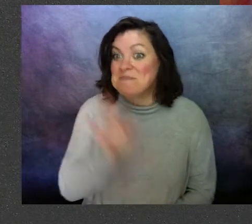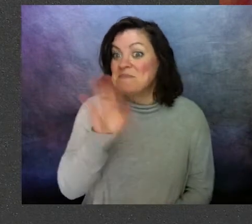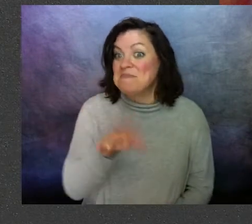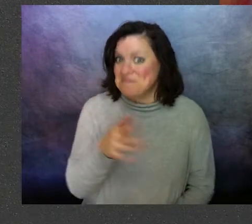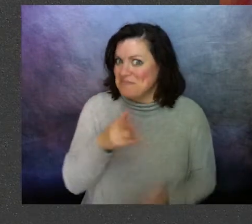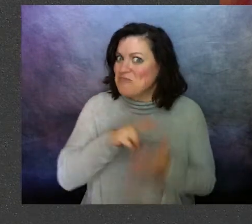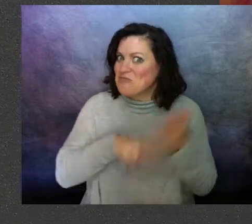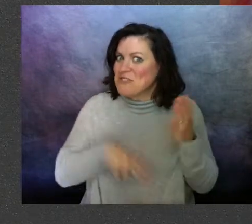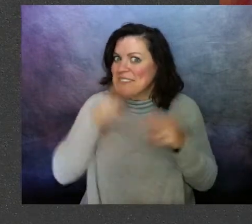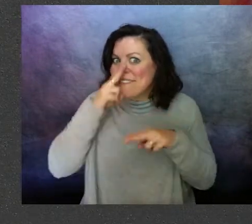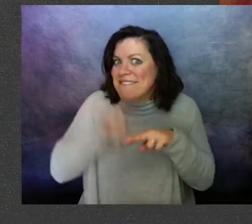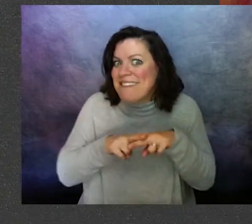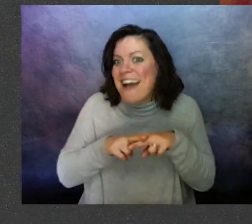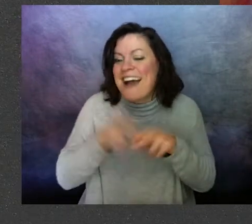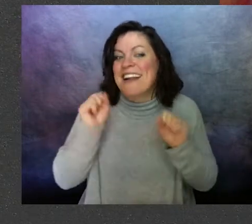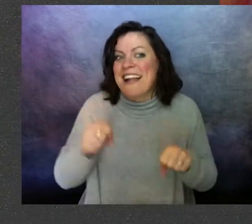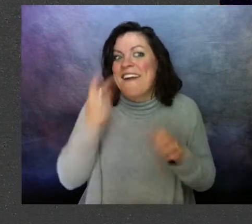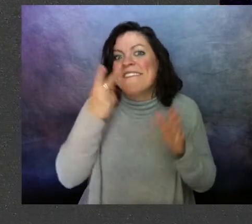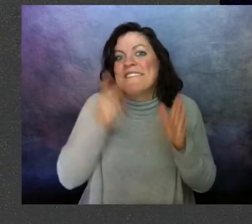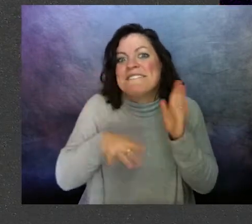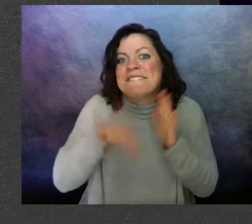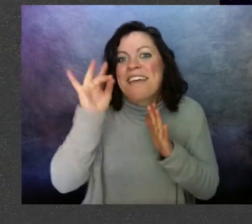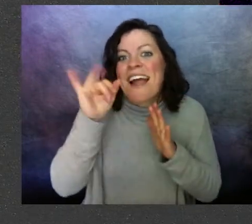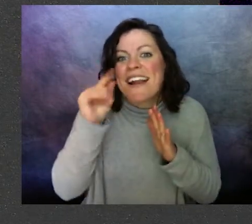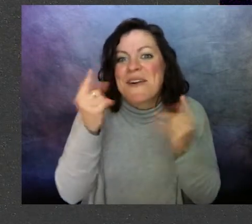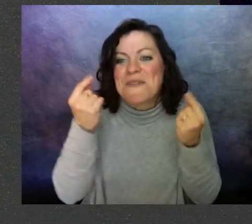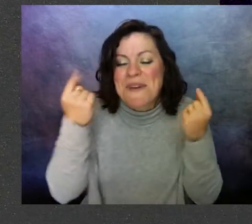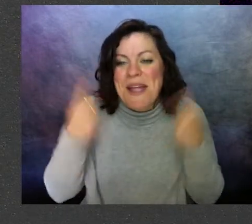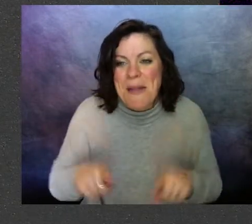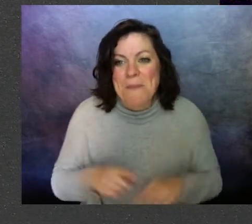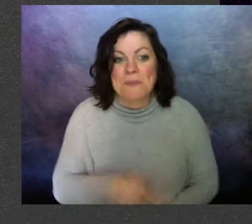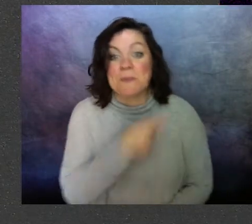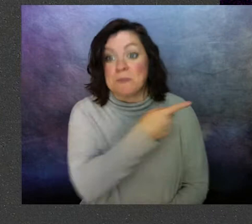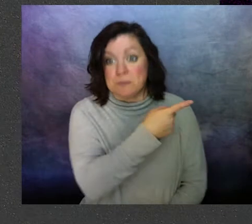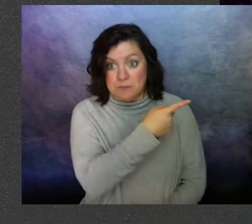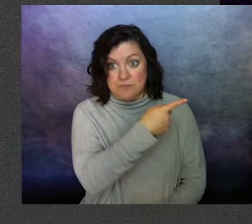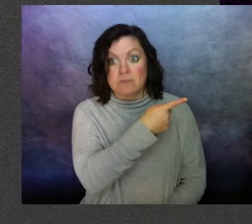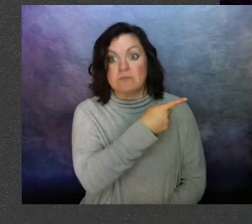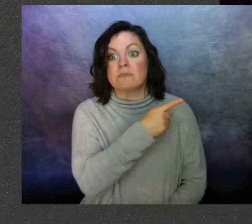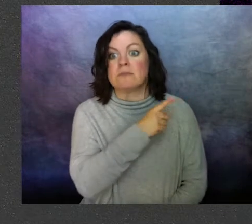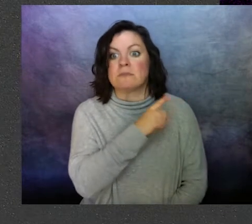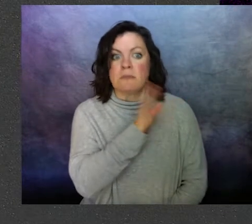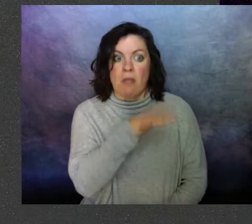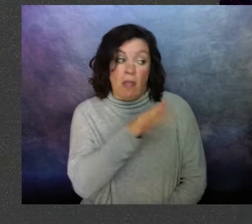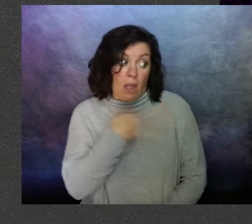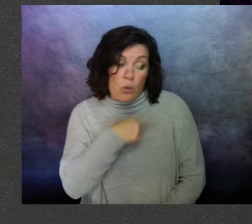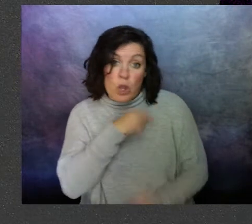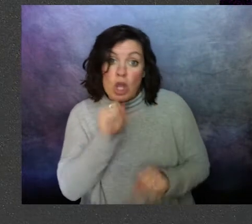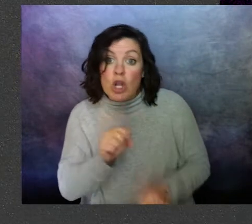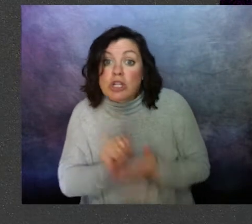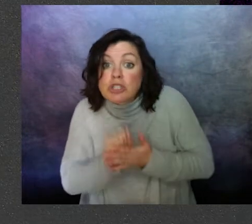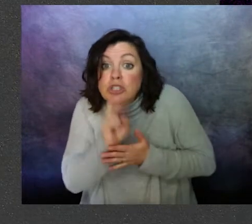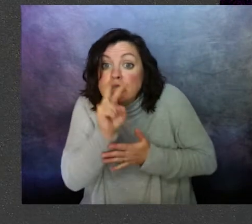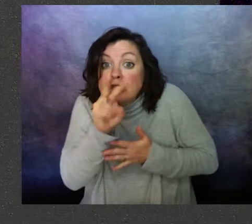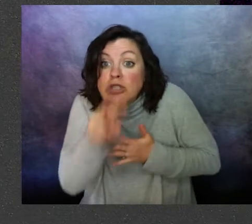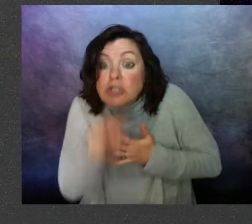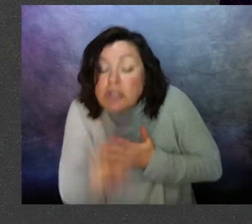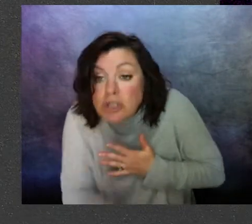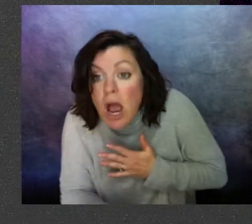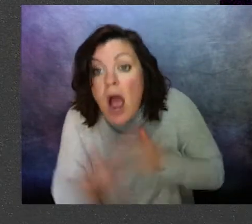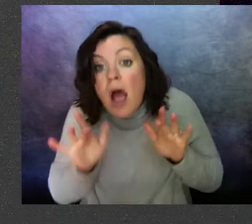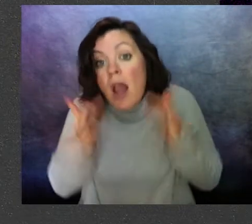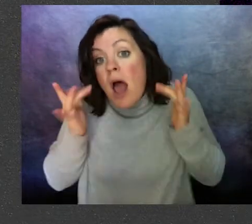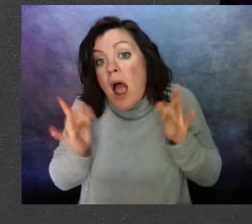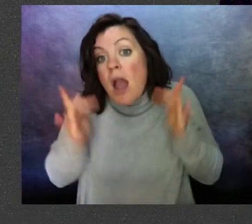Let's read and find out if your guess was correct. We could jump in carefully so we don't mess it up, said Cleo. Yes, we could,